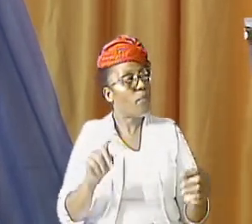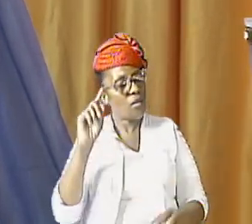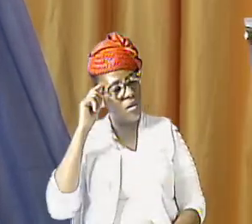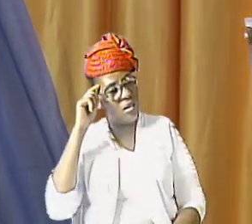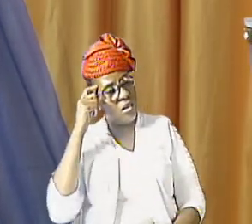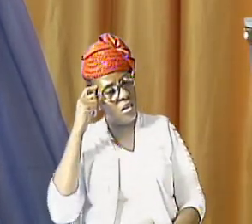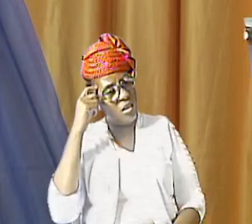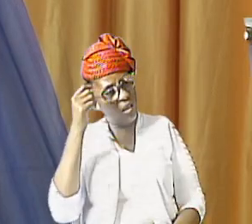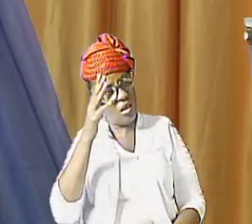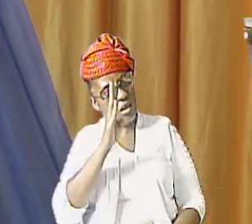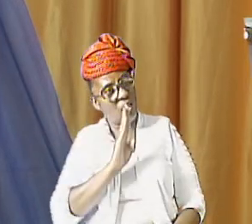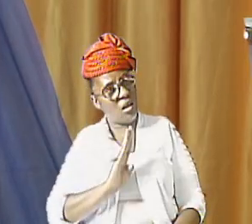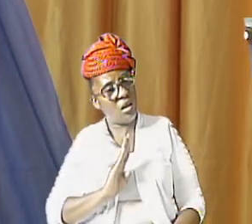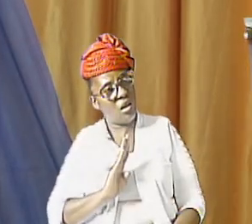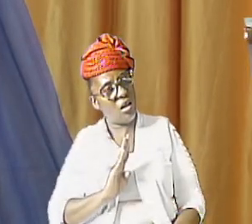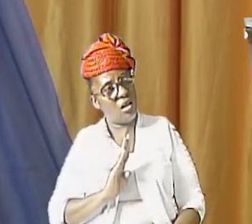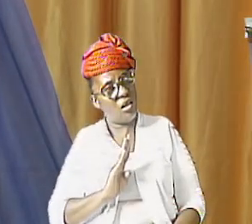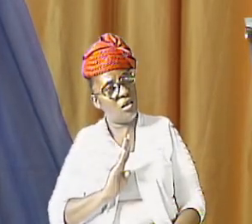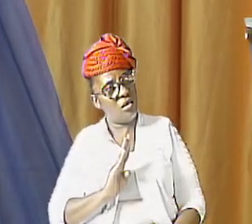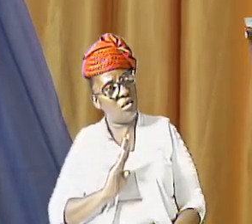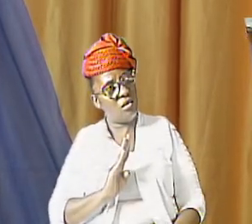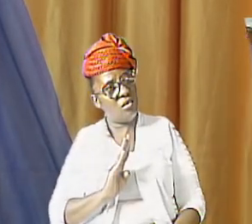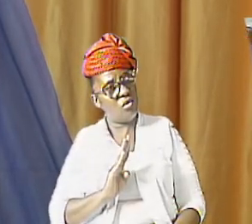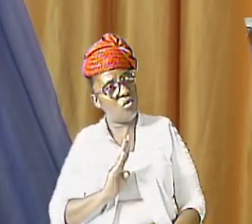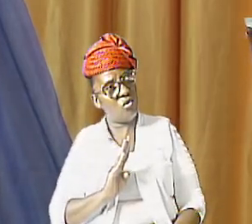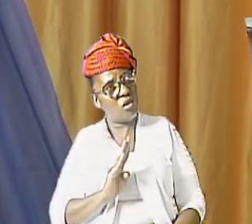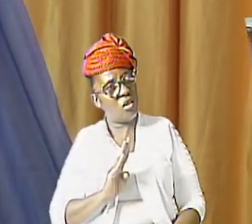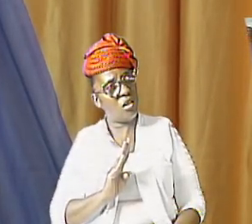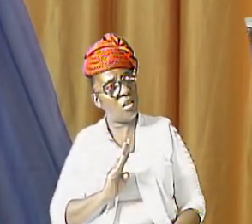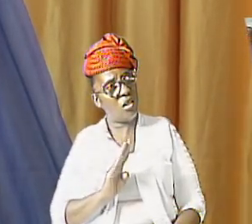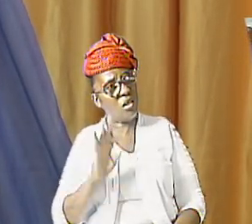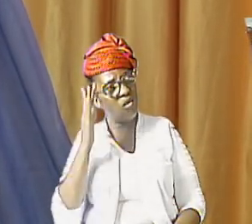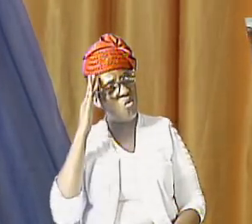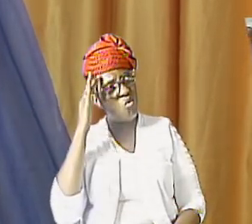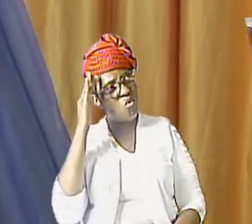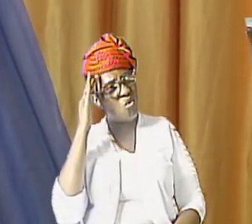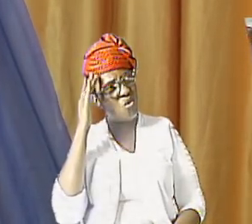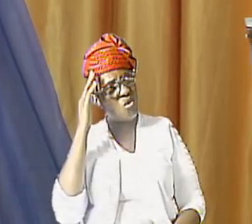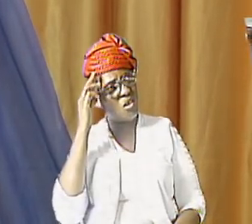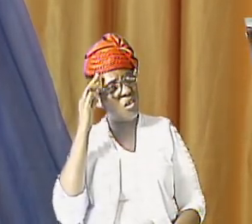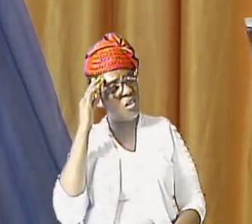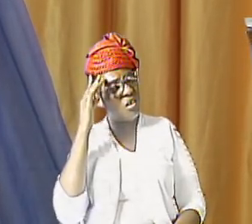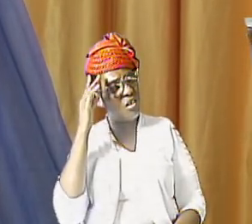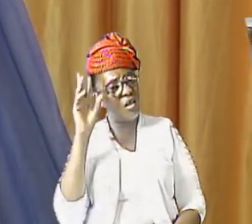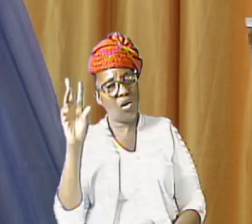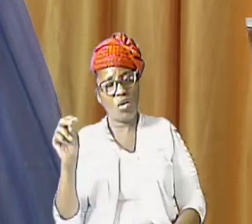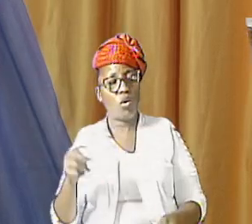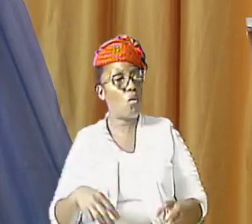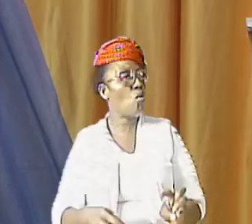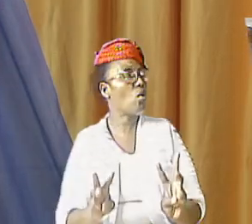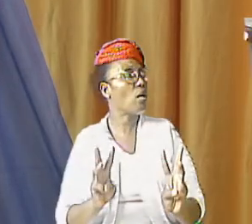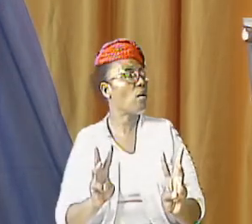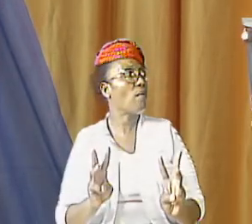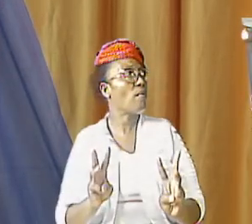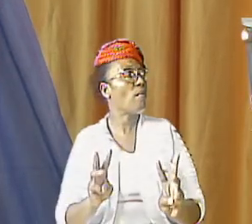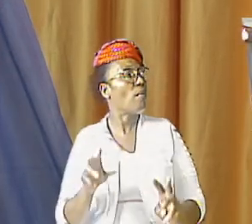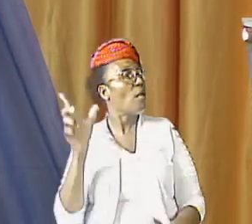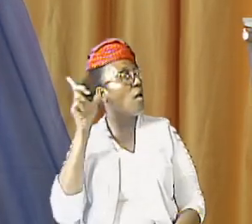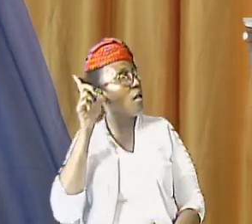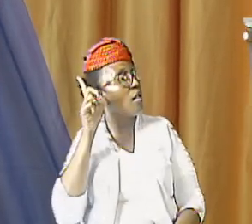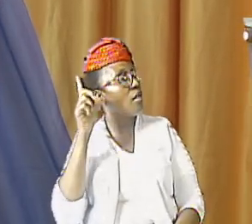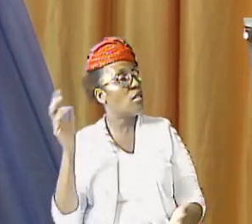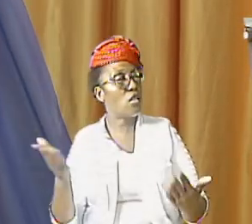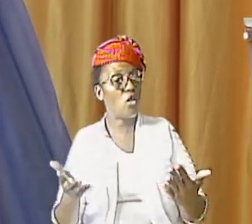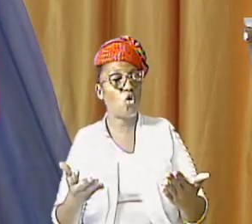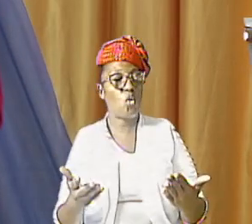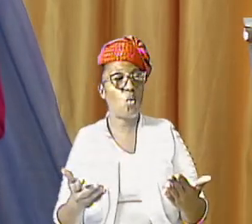Do you think God was baffled by that puzzle? No way. Listen to what